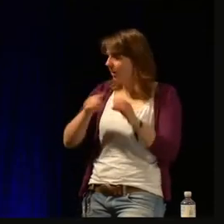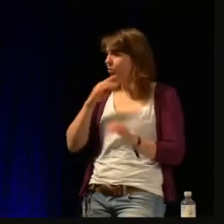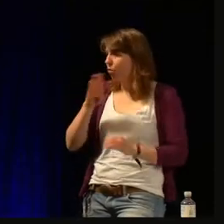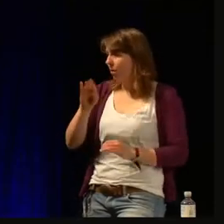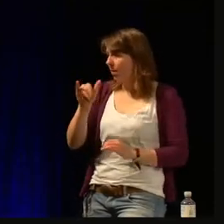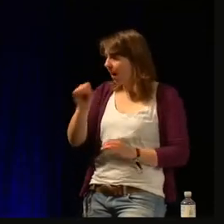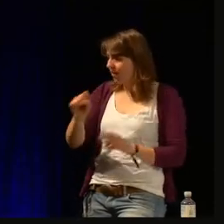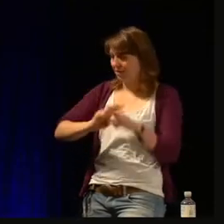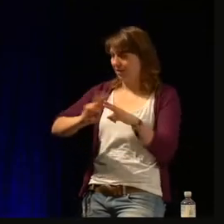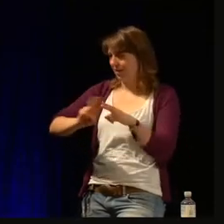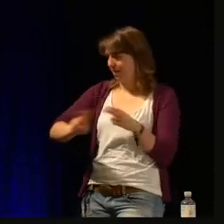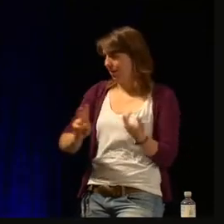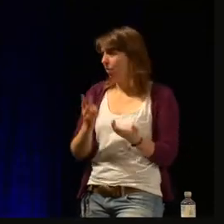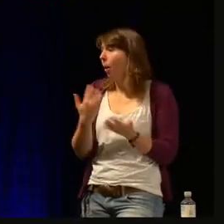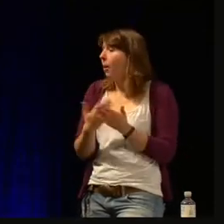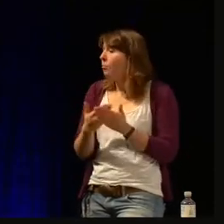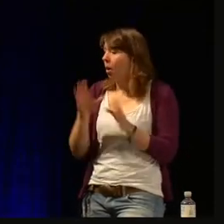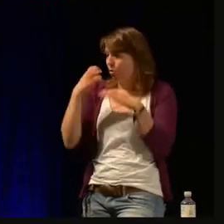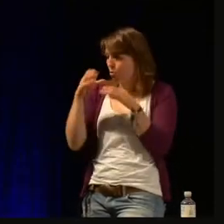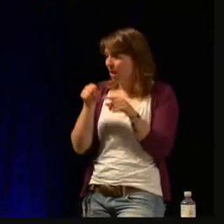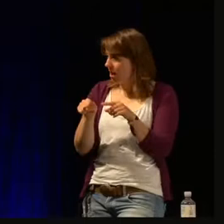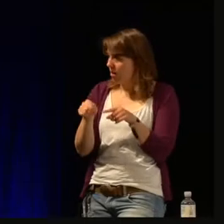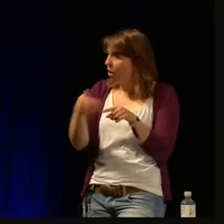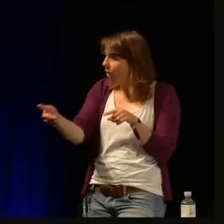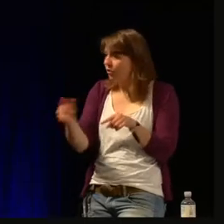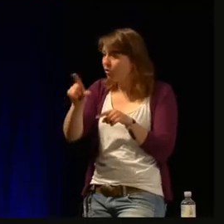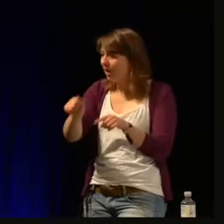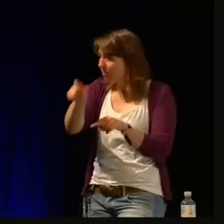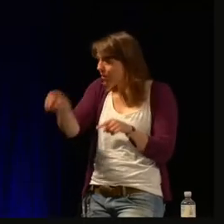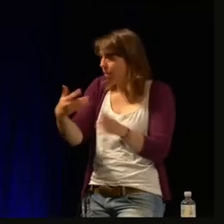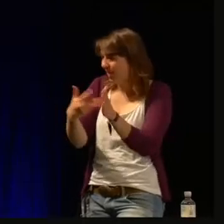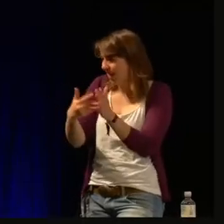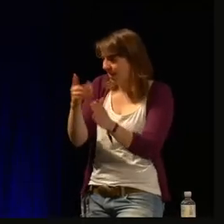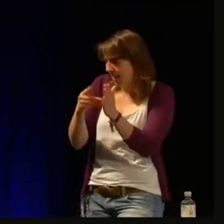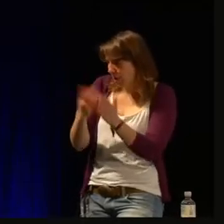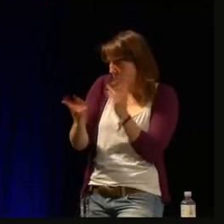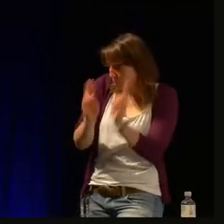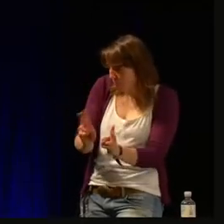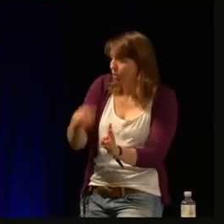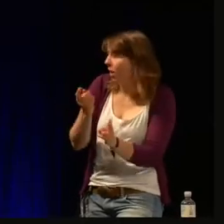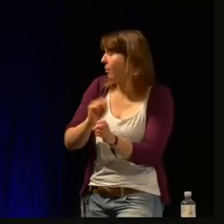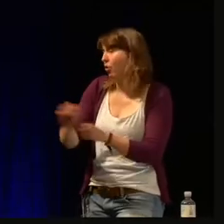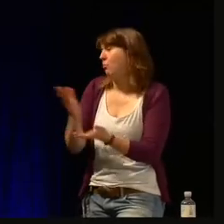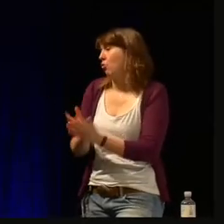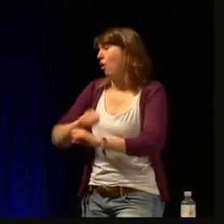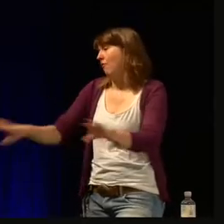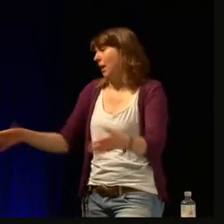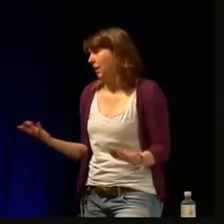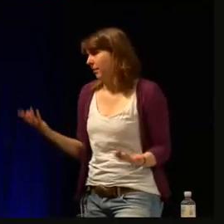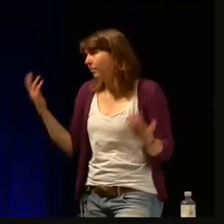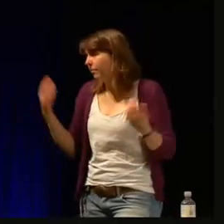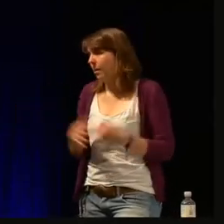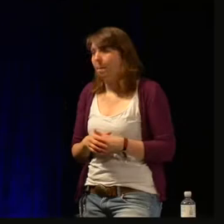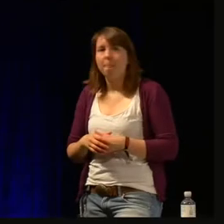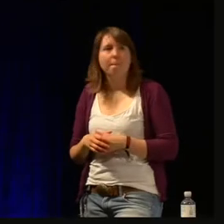because Google might not be diverse enough, and they didn't test their photo algorithm on enough data points before